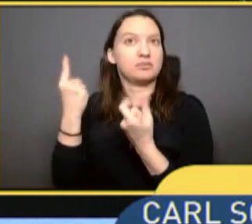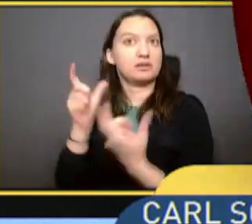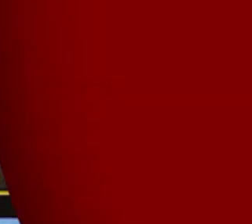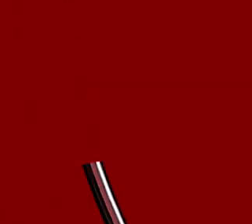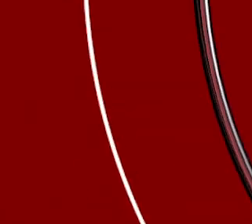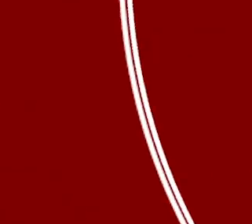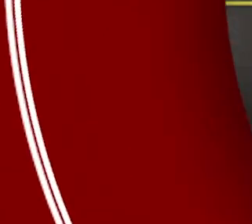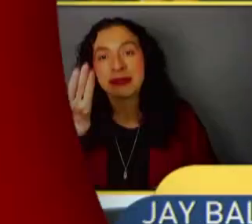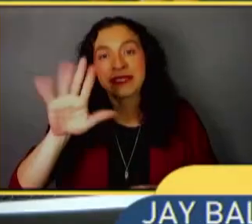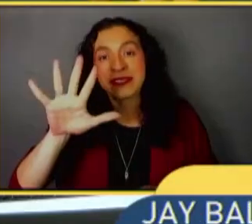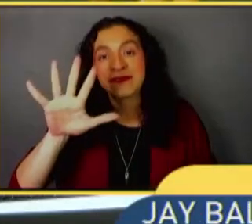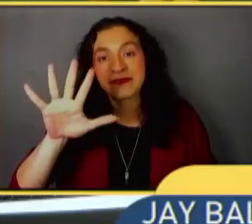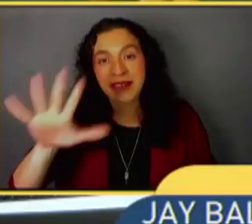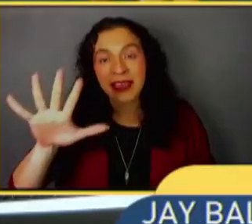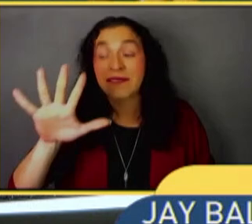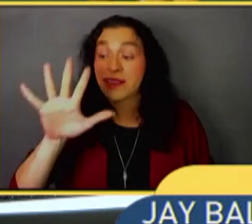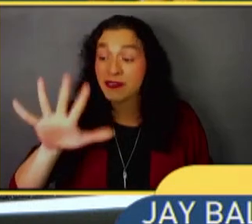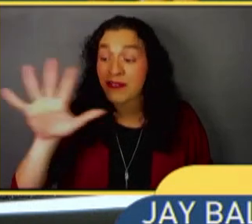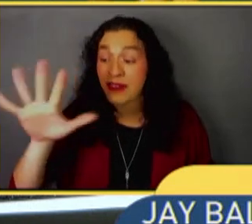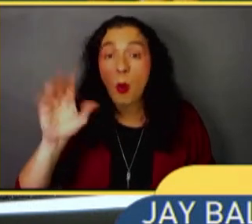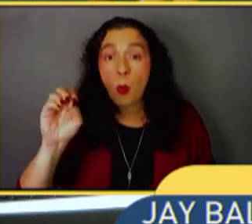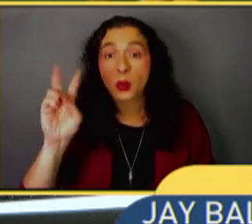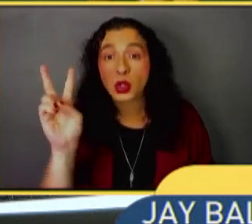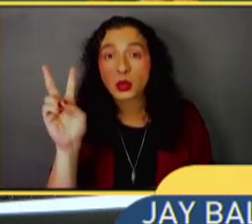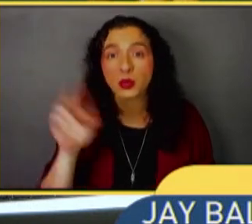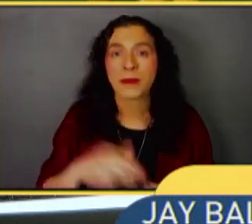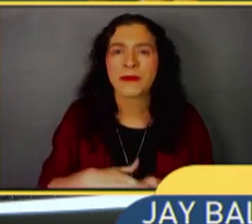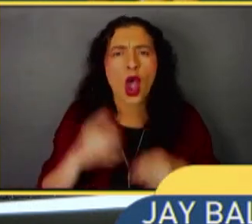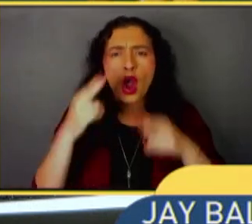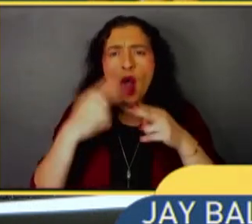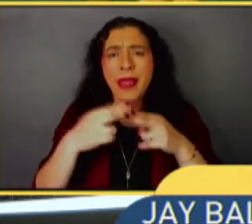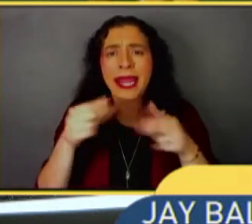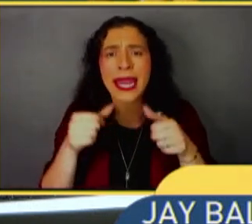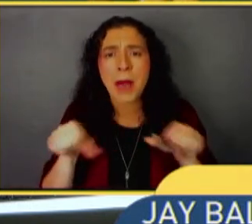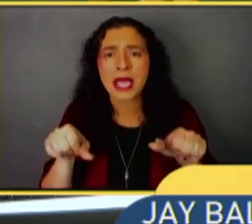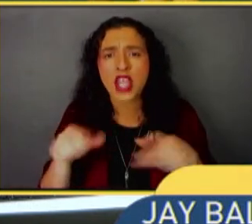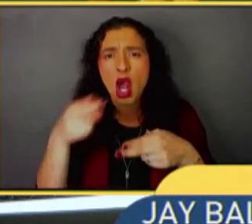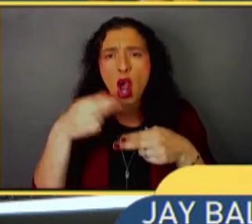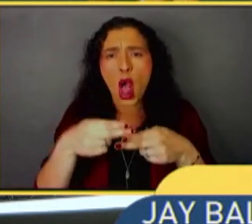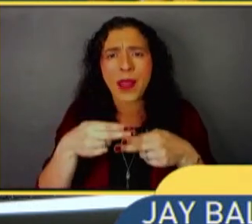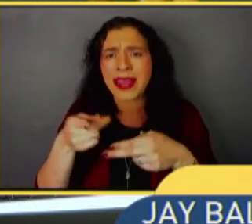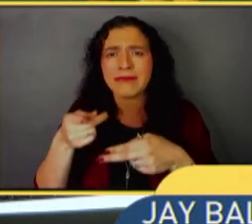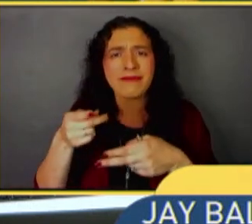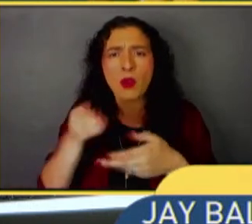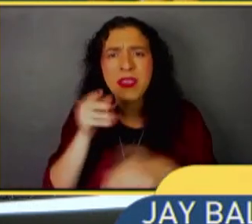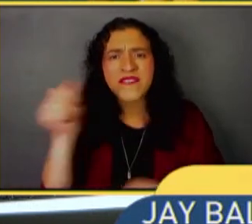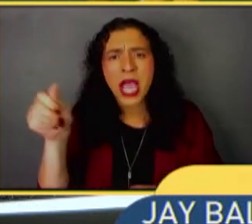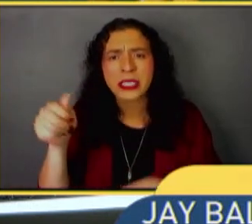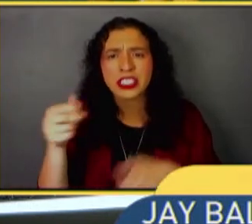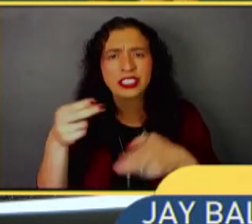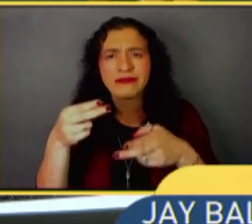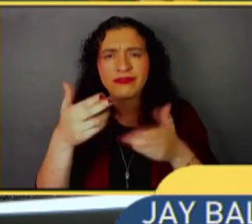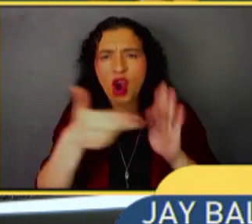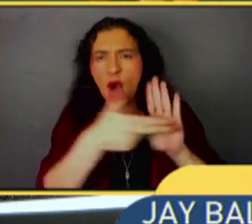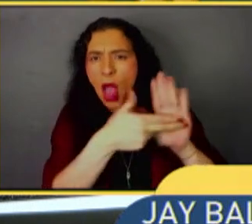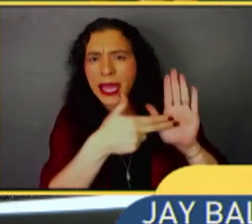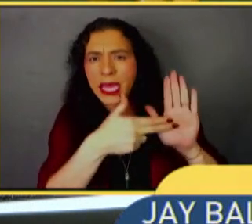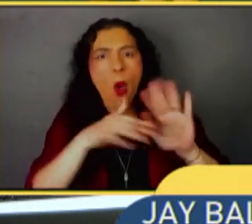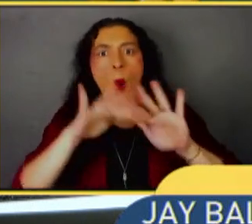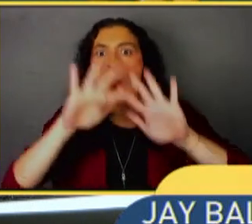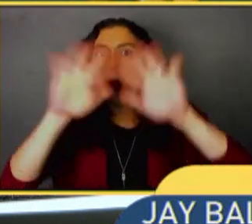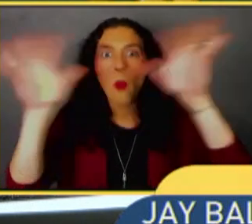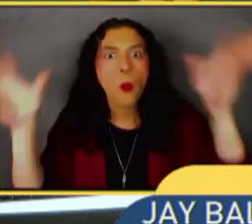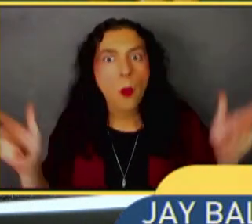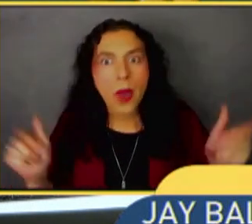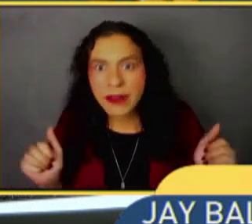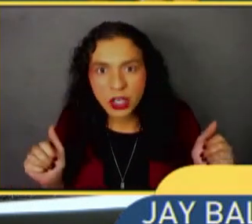community. Call it a deposit, call it a refund, call it whatever you want. It's just a